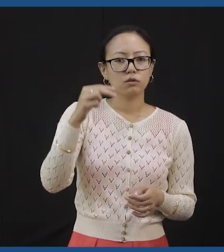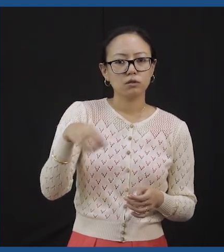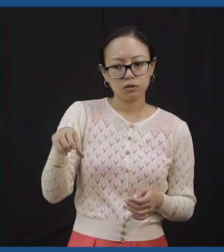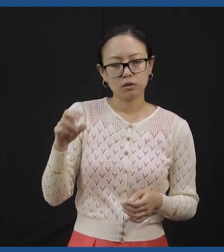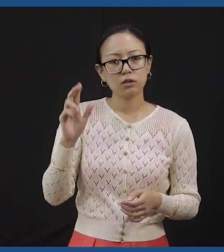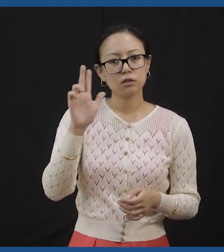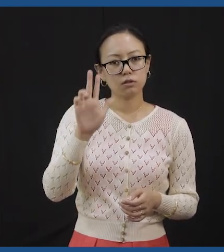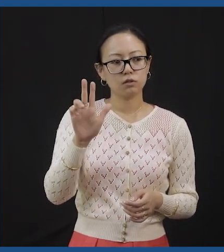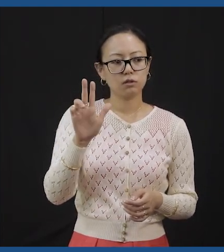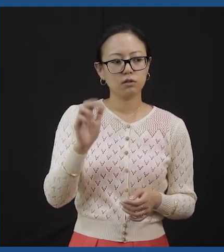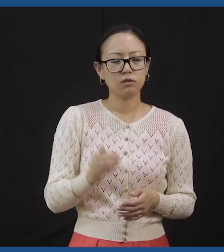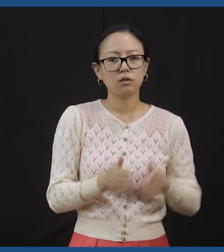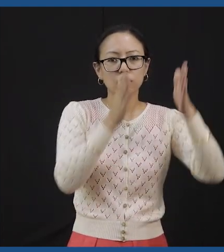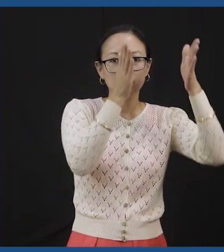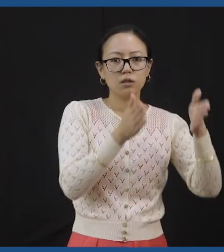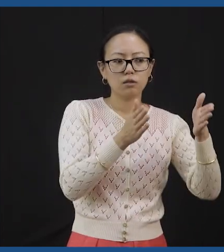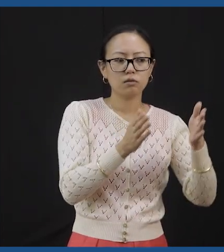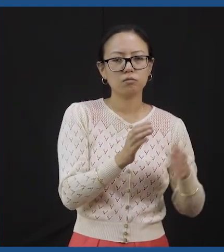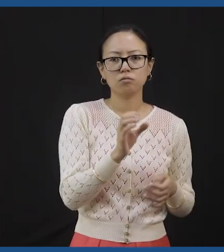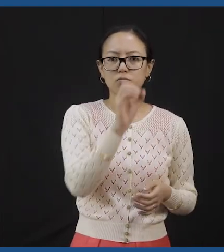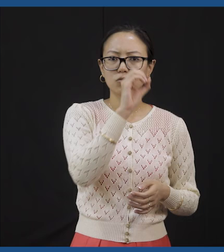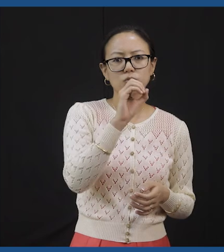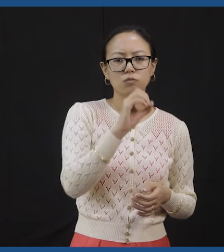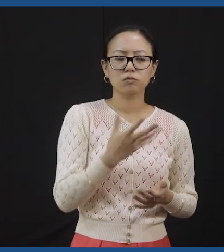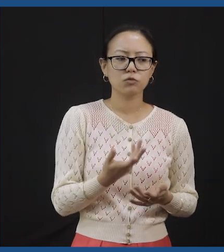has 84 stickers now.